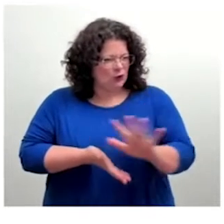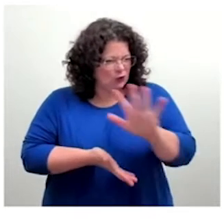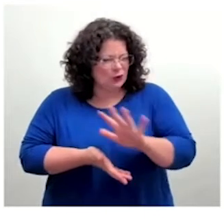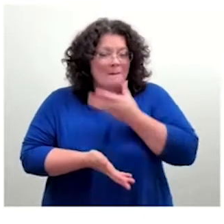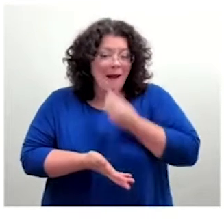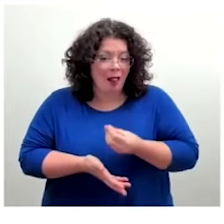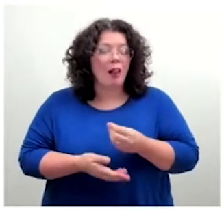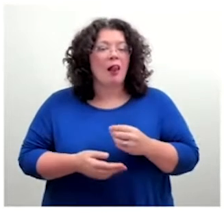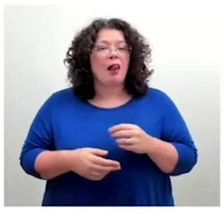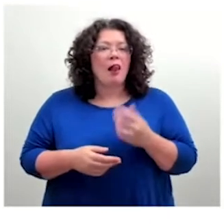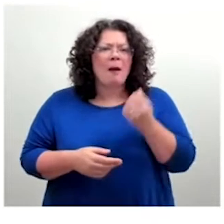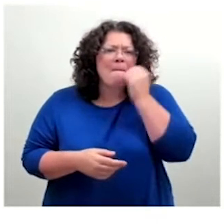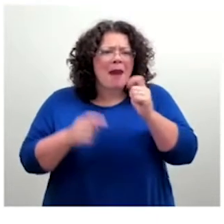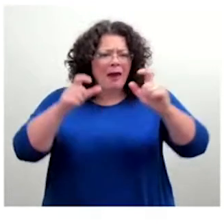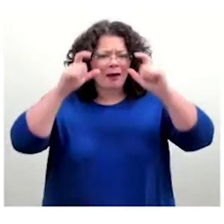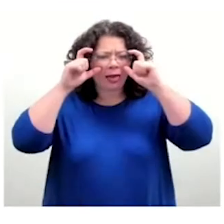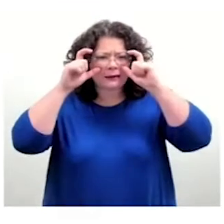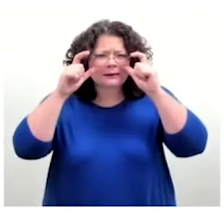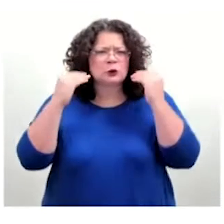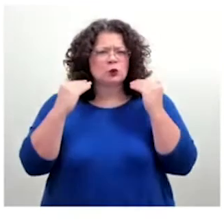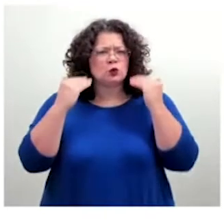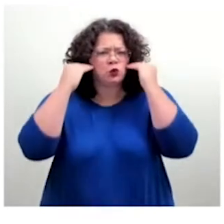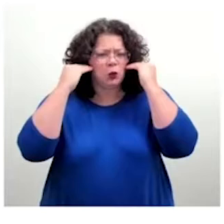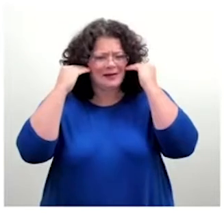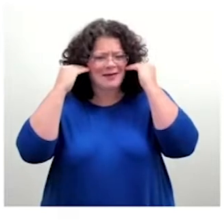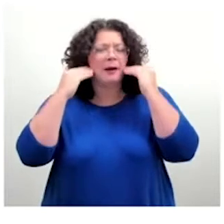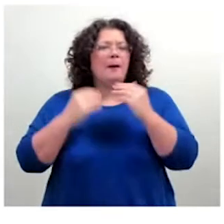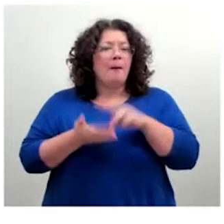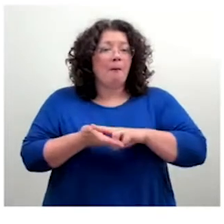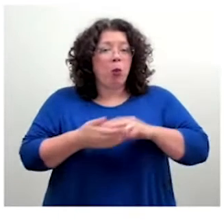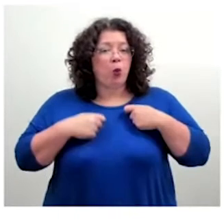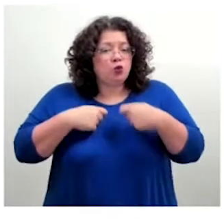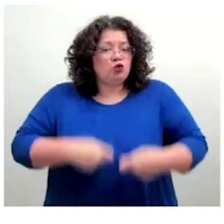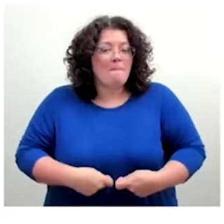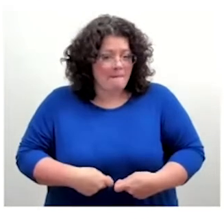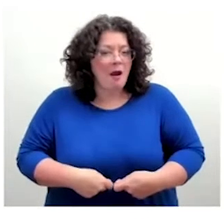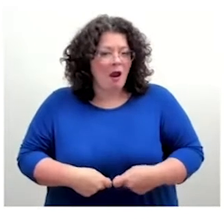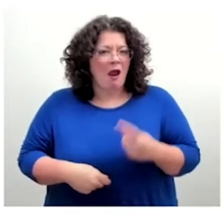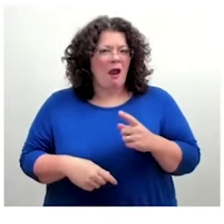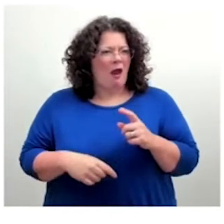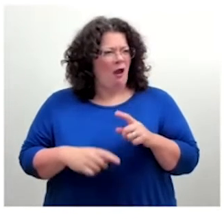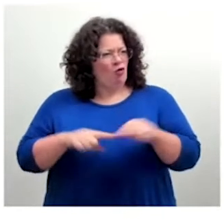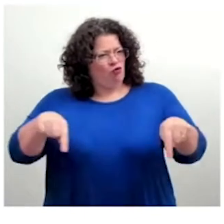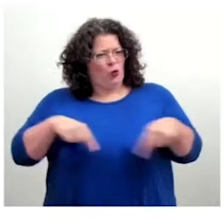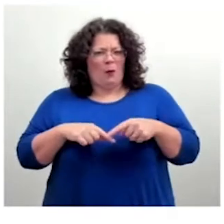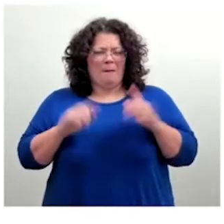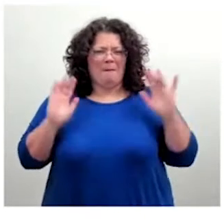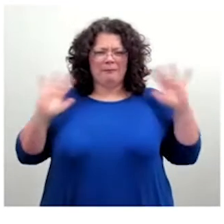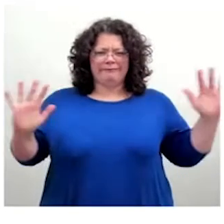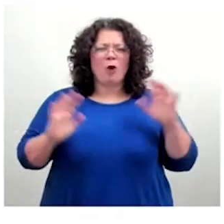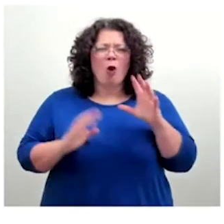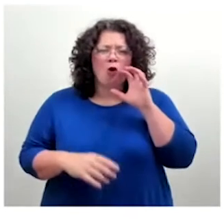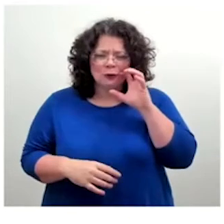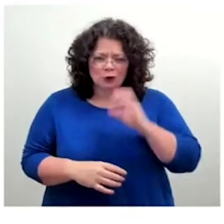So yeah, I'm going to talk about the online public accessibility services regulations, and in particular about making public services